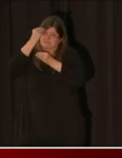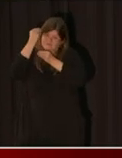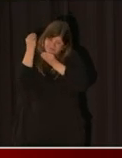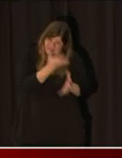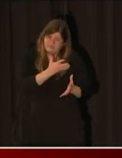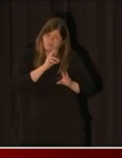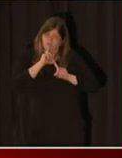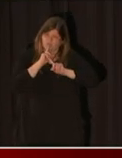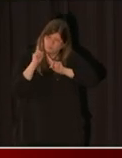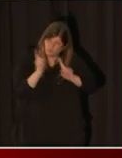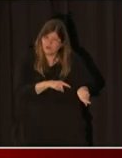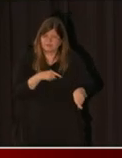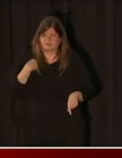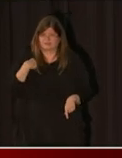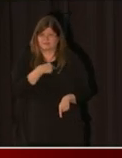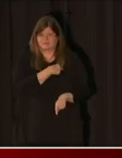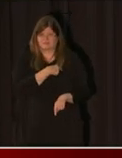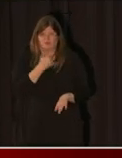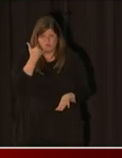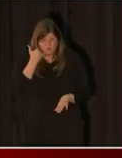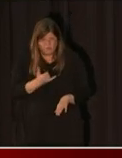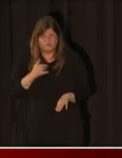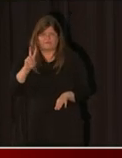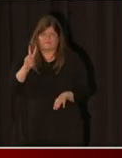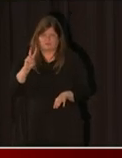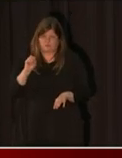us by calling